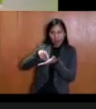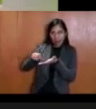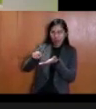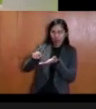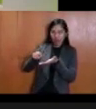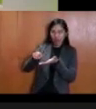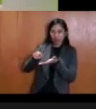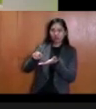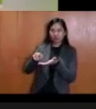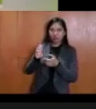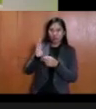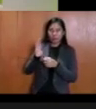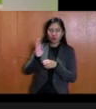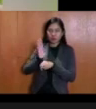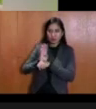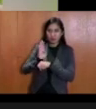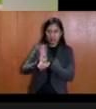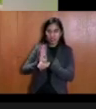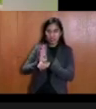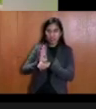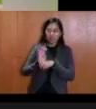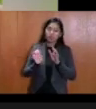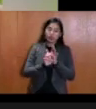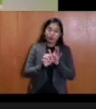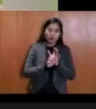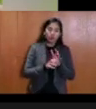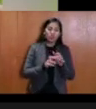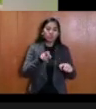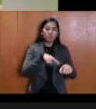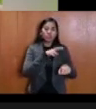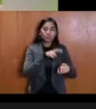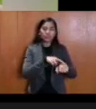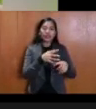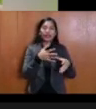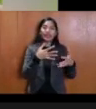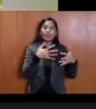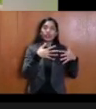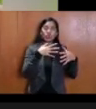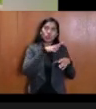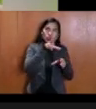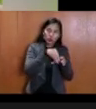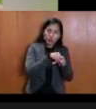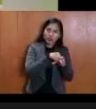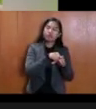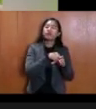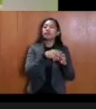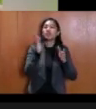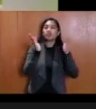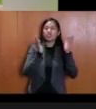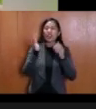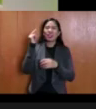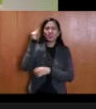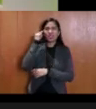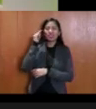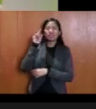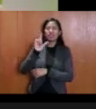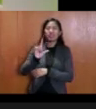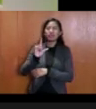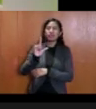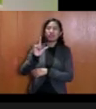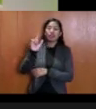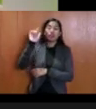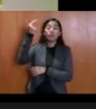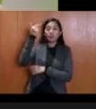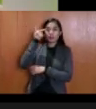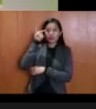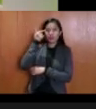individual establishment through this regional inclusive innovation centers that I believe that the government agencies such as the DTI